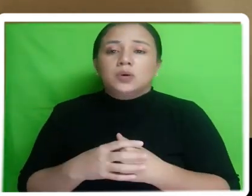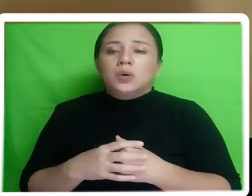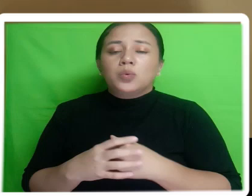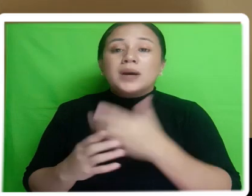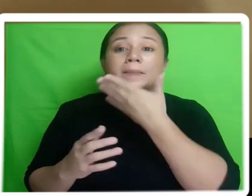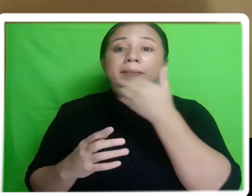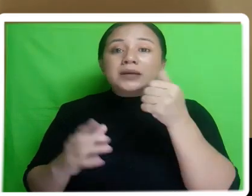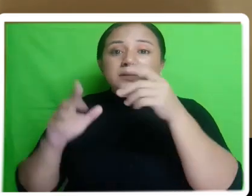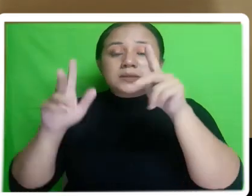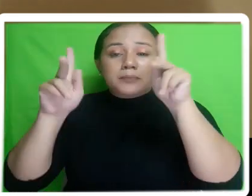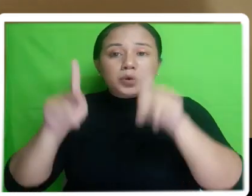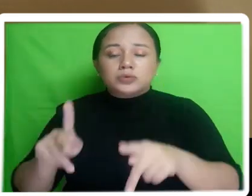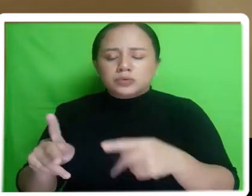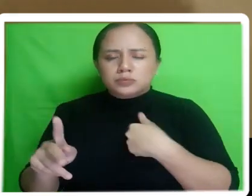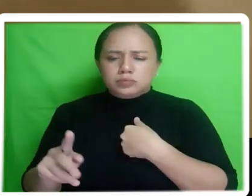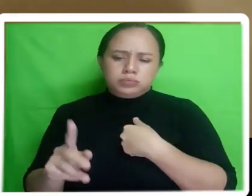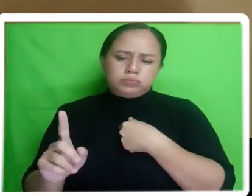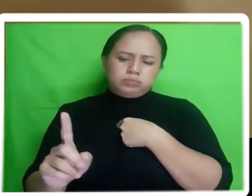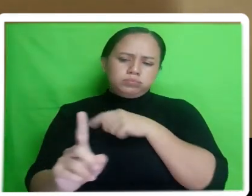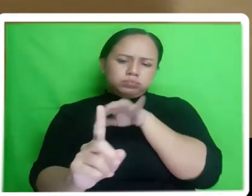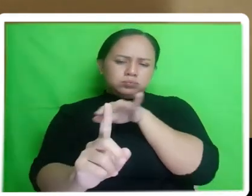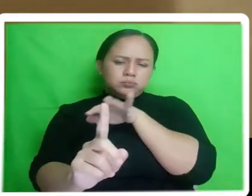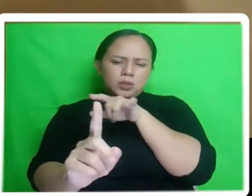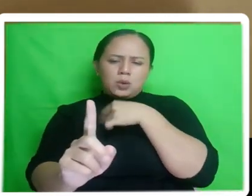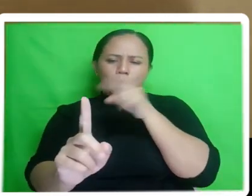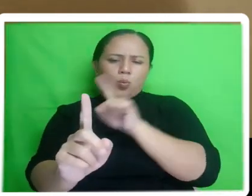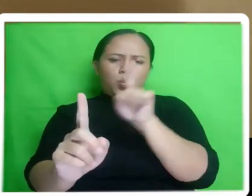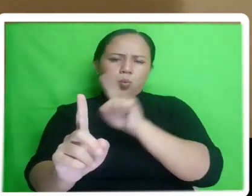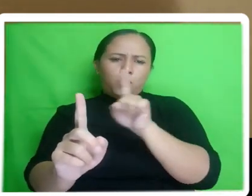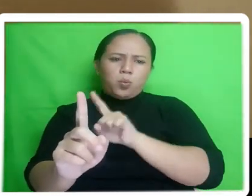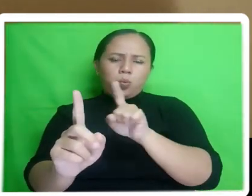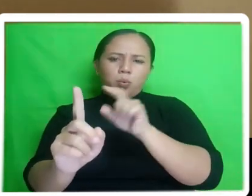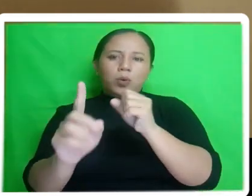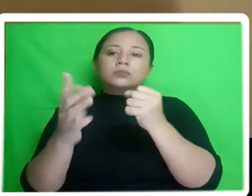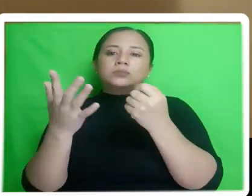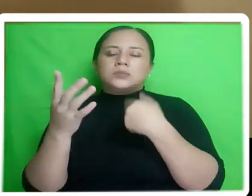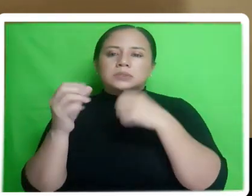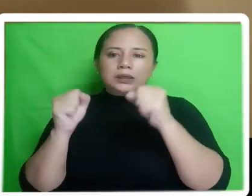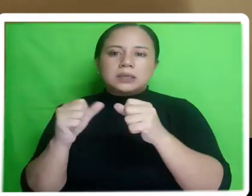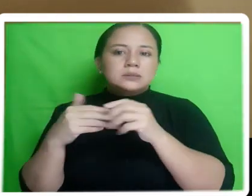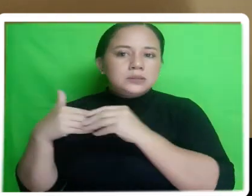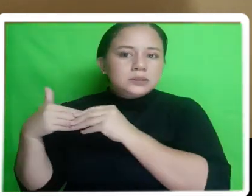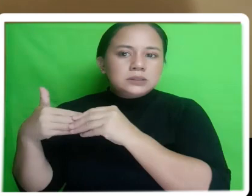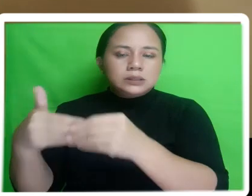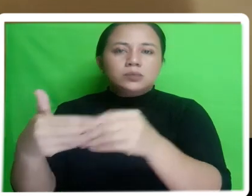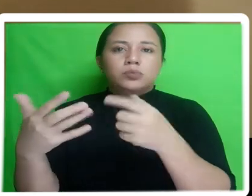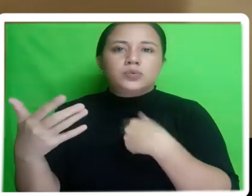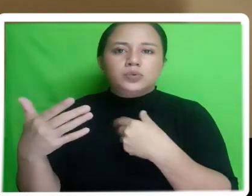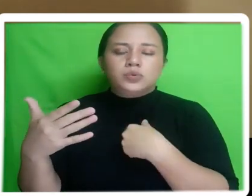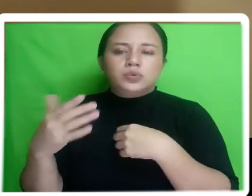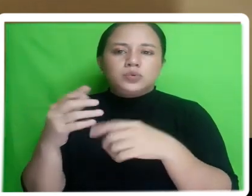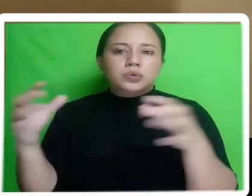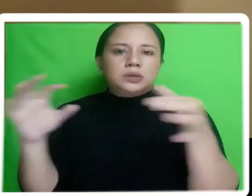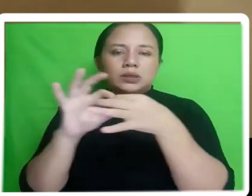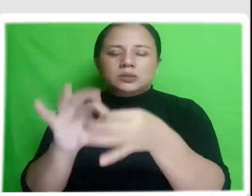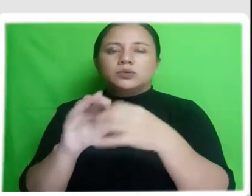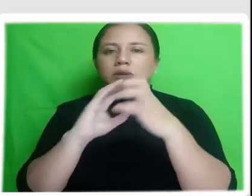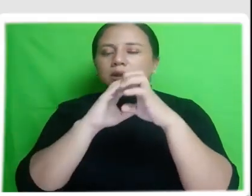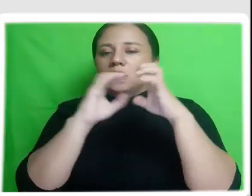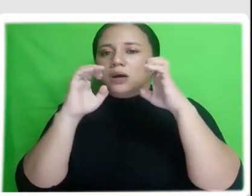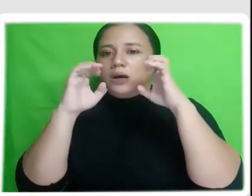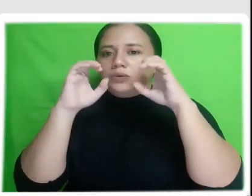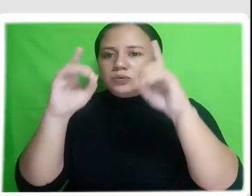to judge in what way these motives can drive you to engage in education advocacy. But